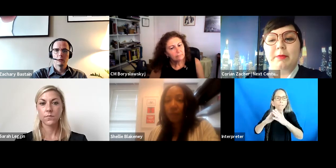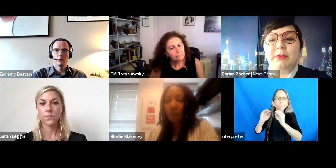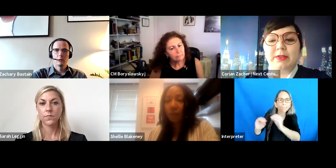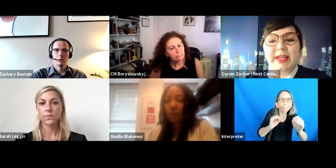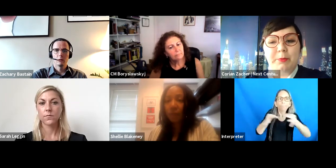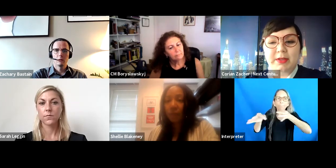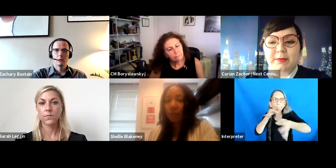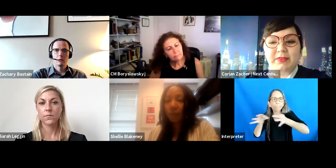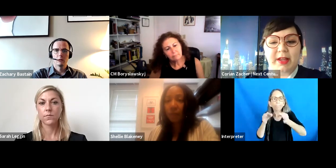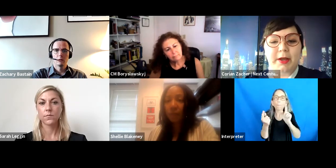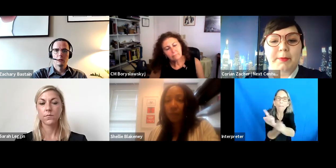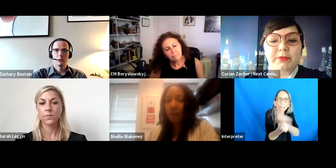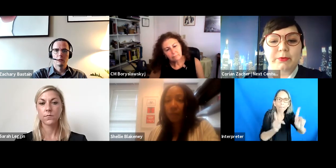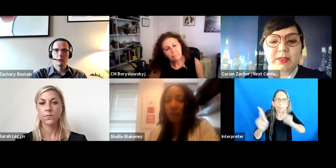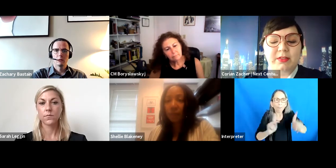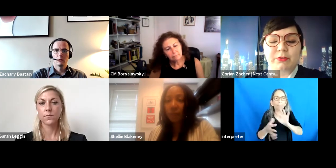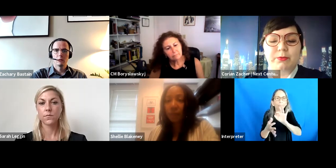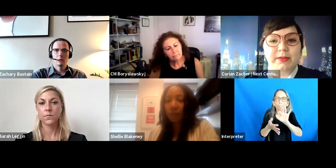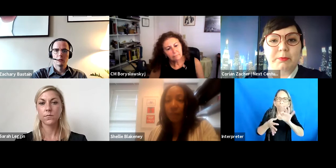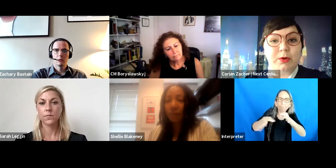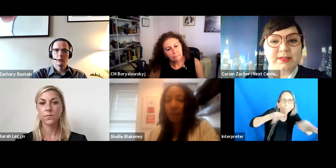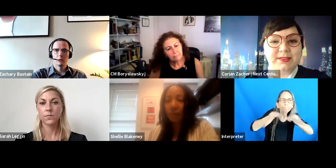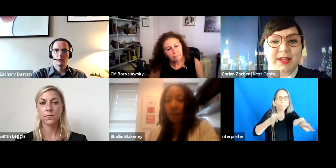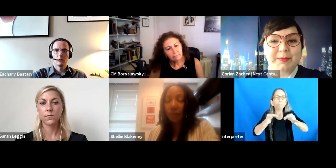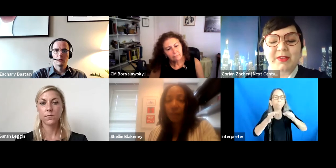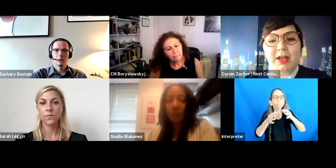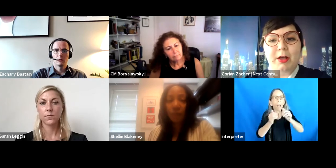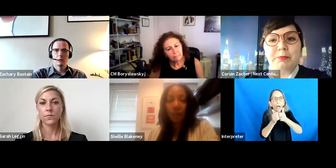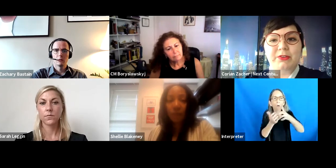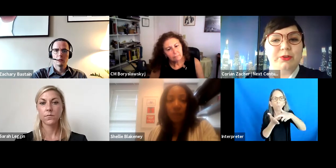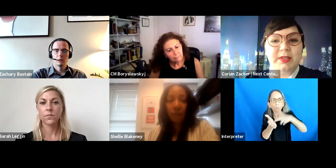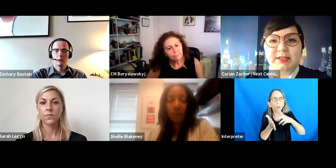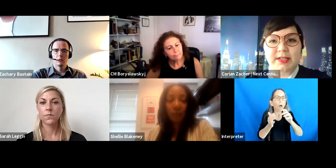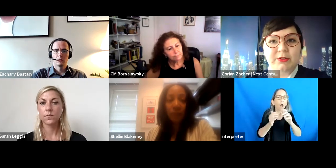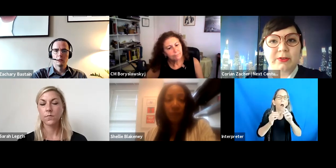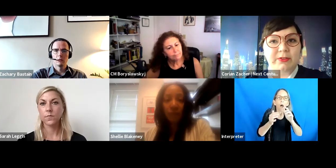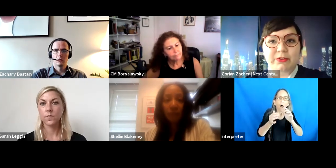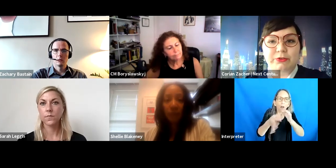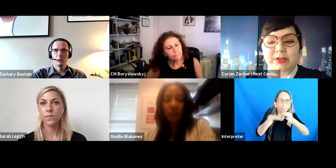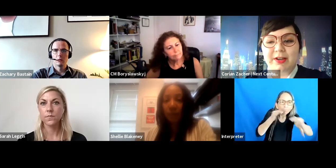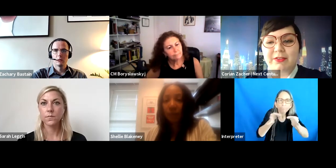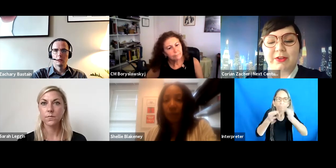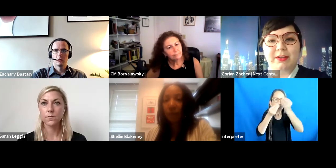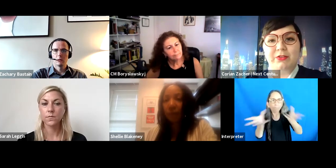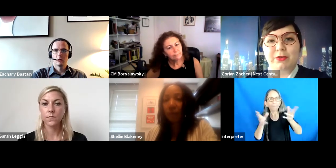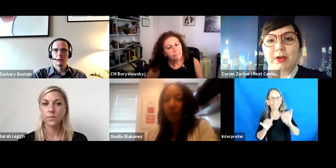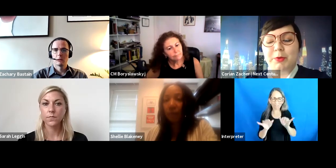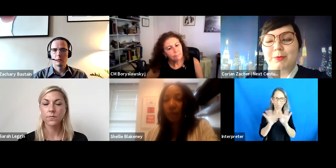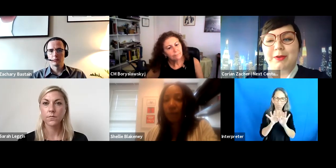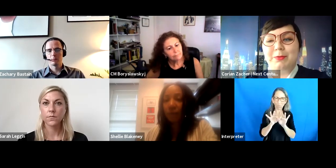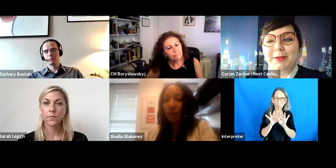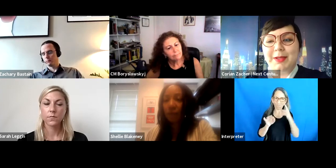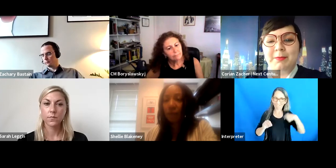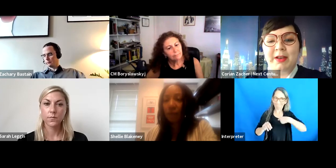enroll and really helping them sign up. So we think these are really important steps that should be continued in the future if there is